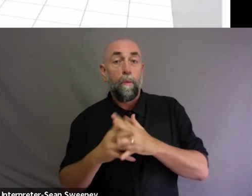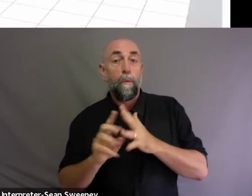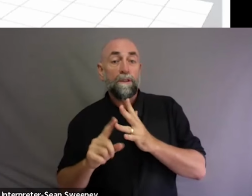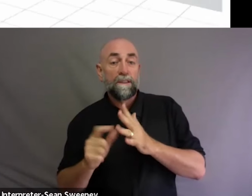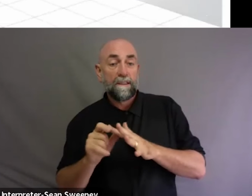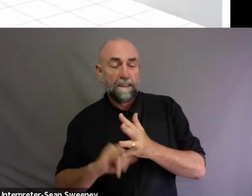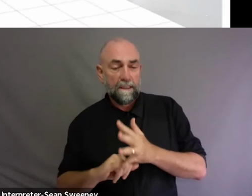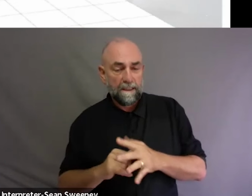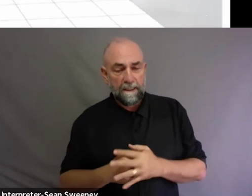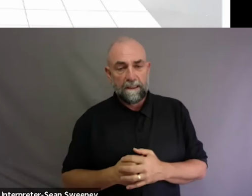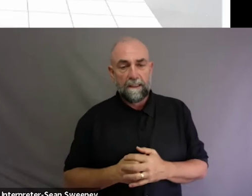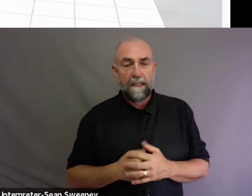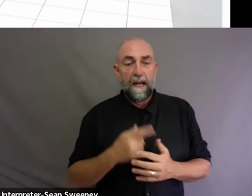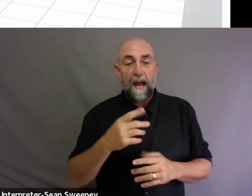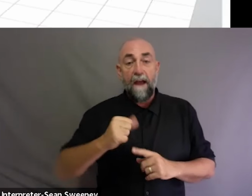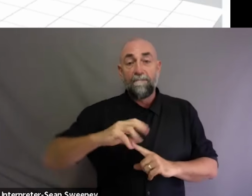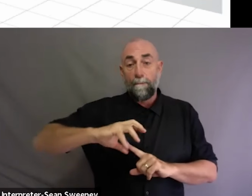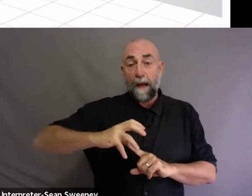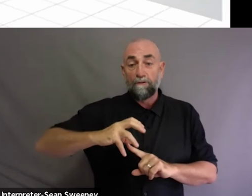It has mushroom legs.